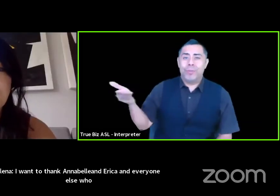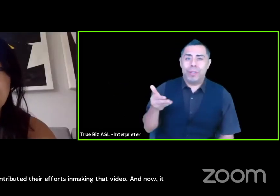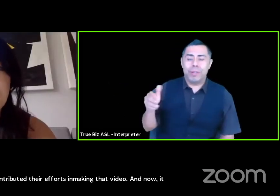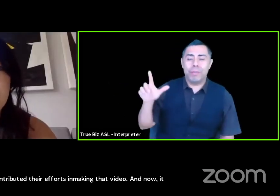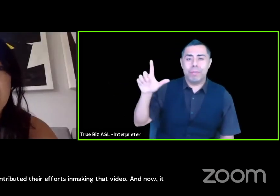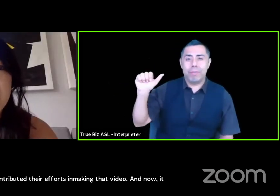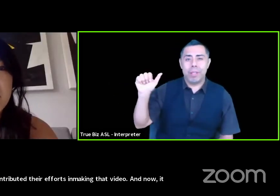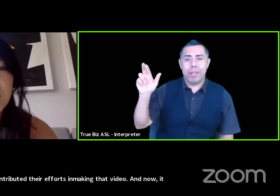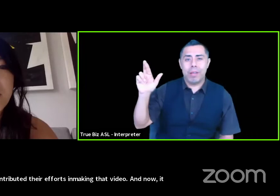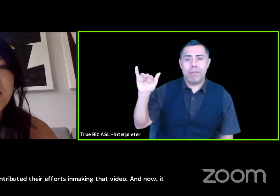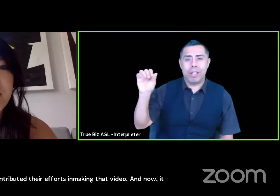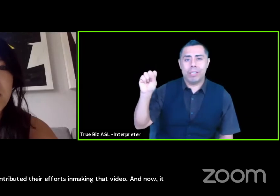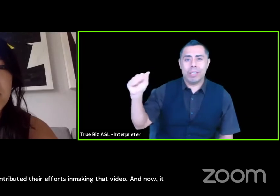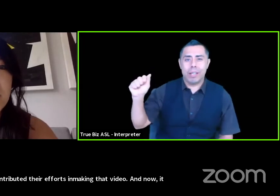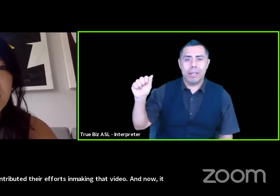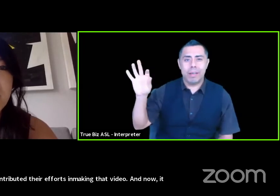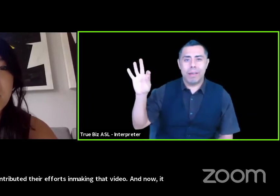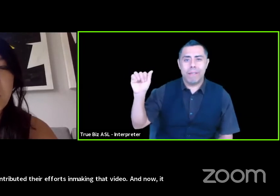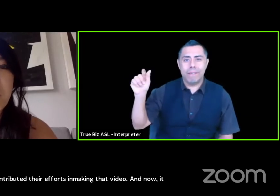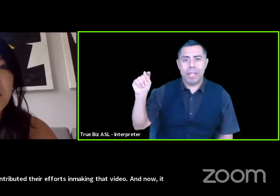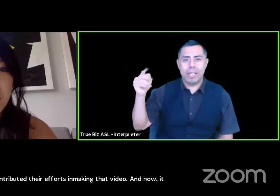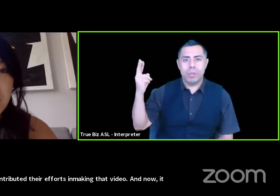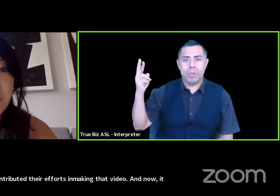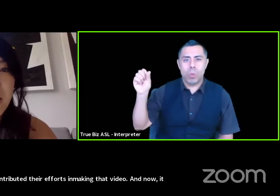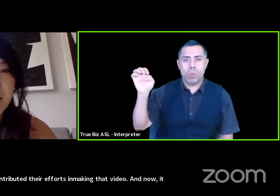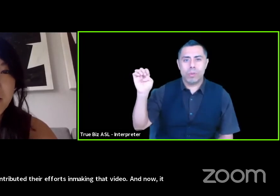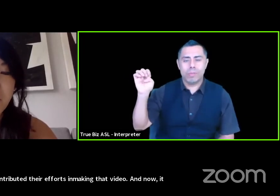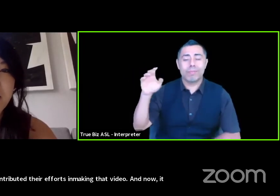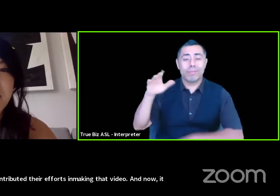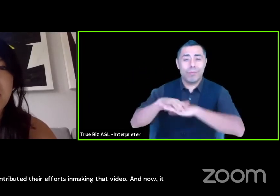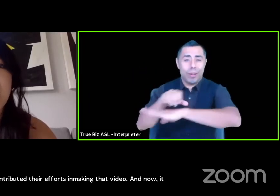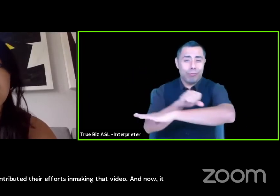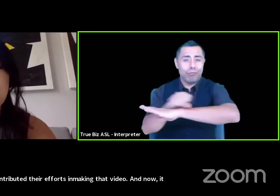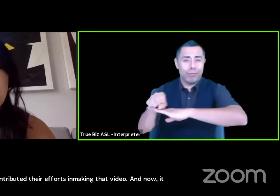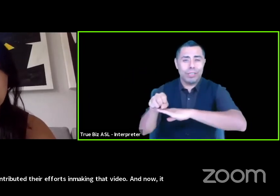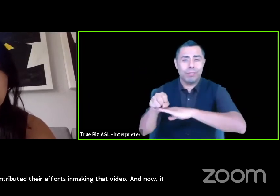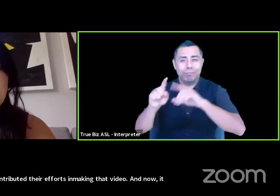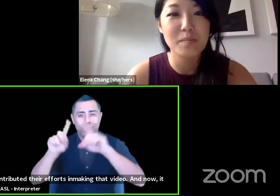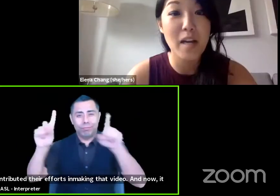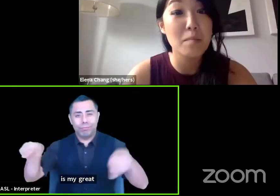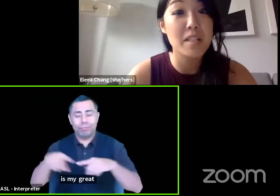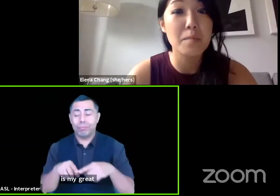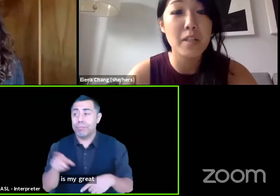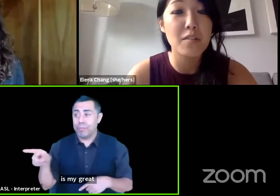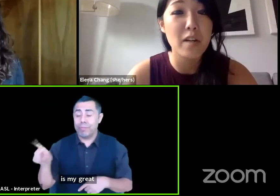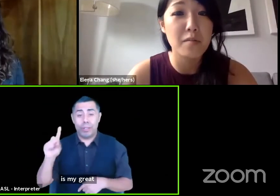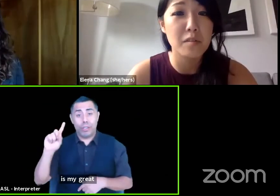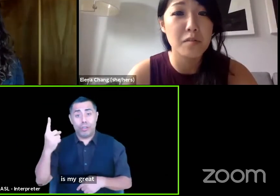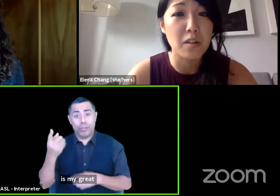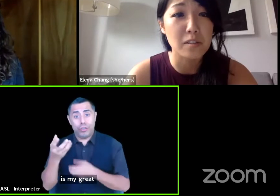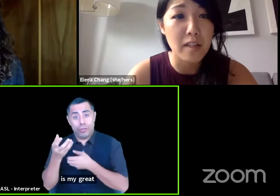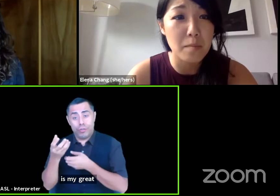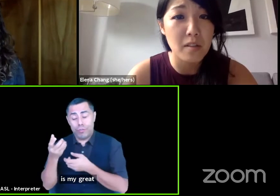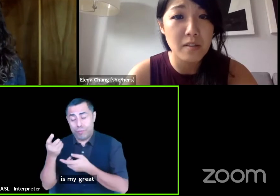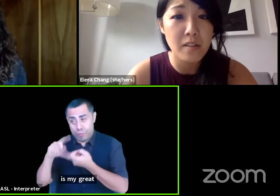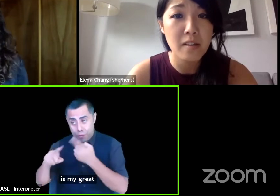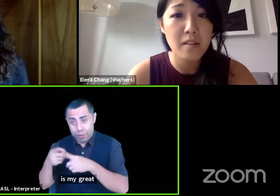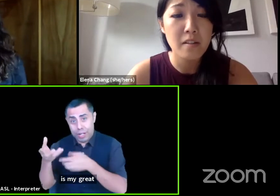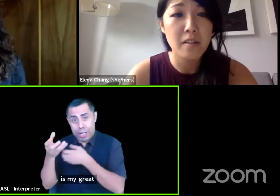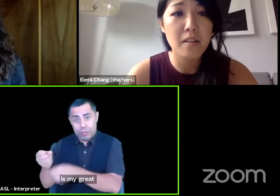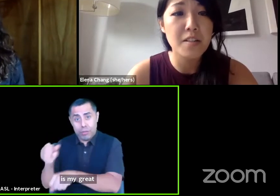screen. Larissa is more than just a friend and trusted colleague. I am deeply grateful for her